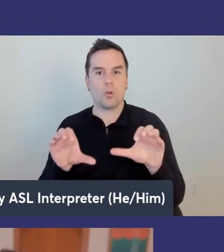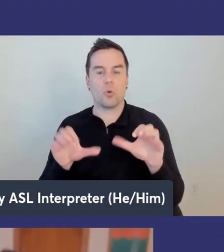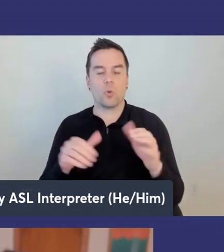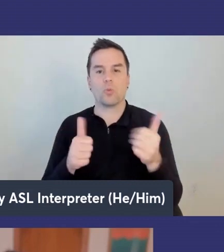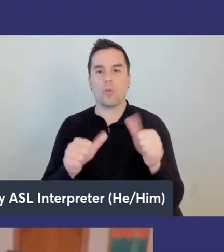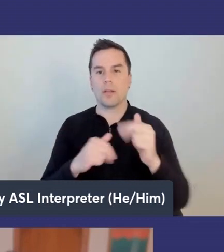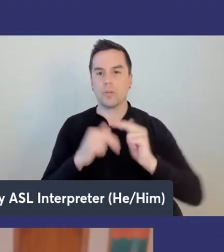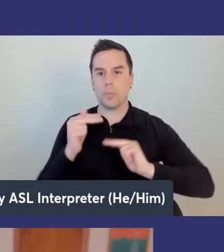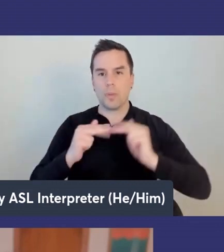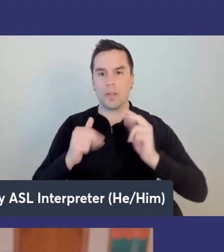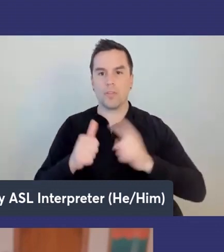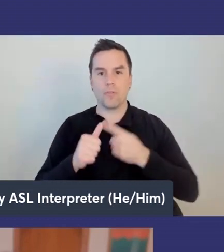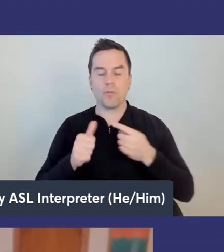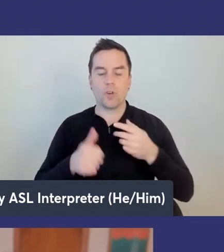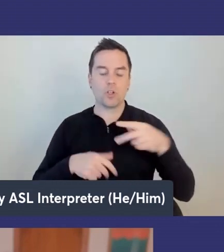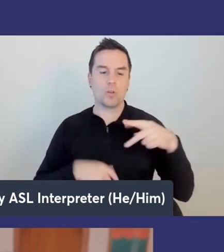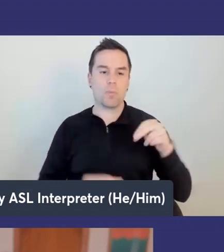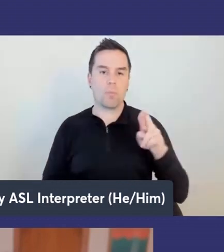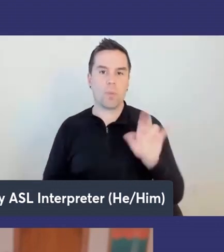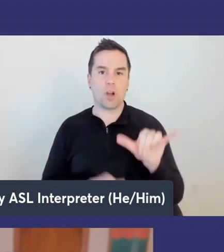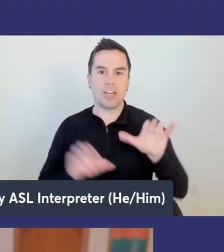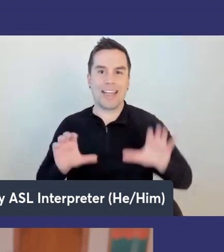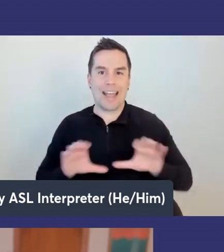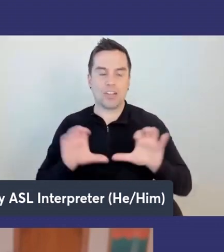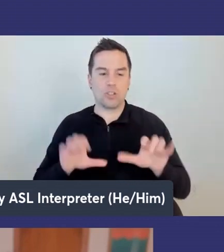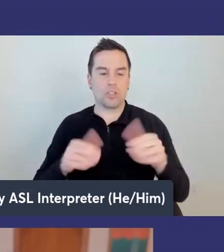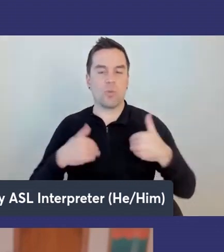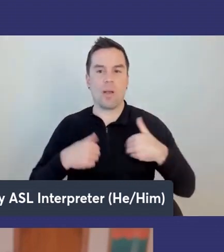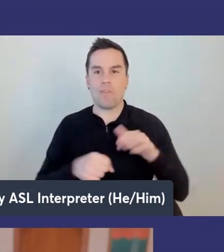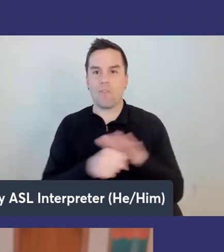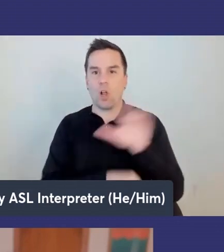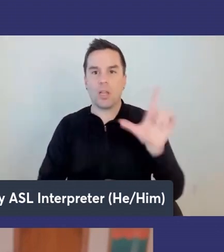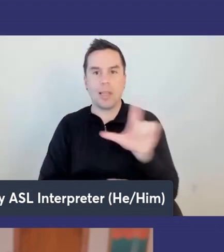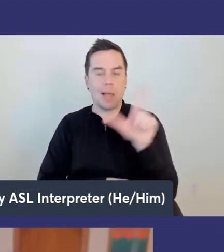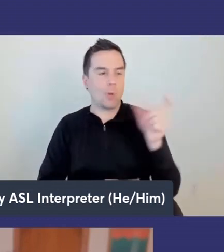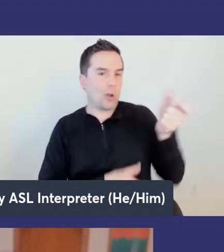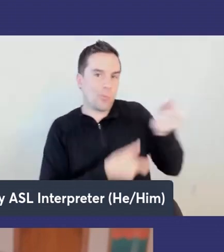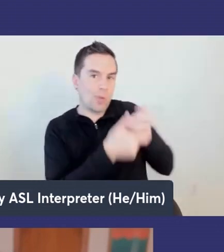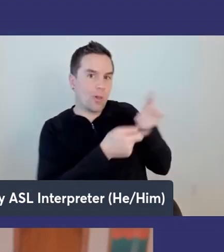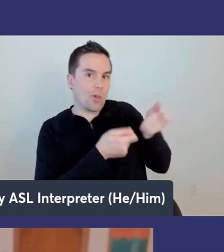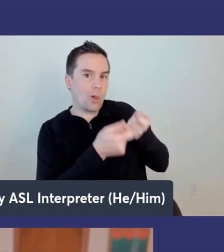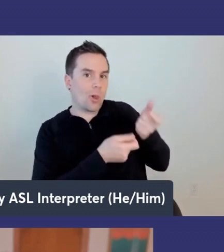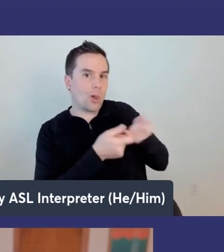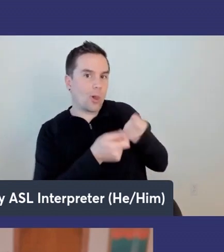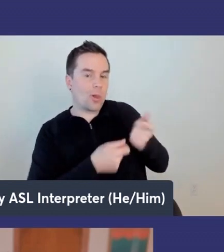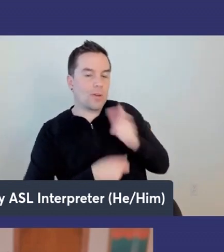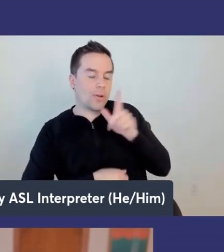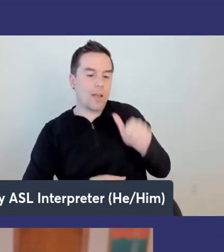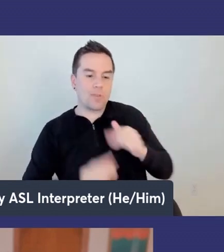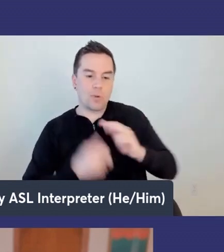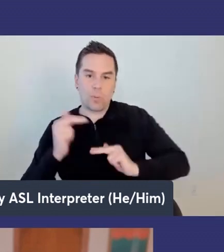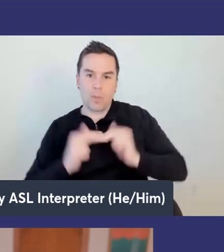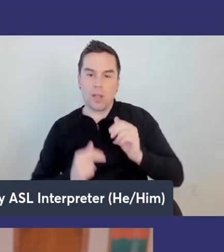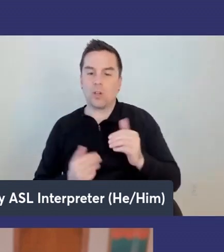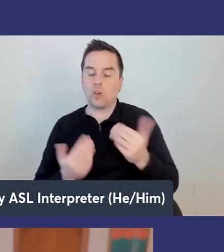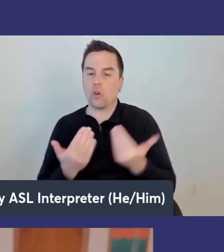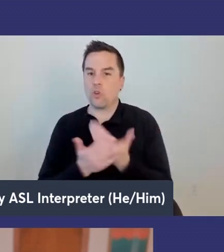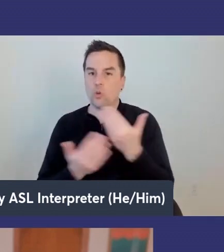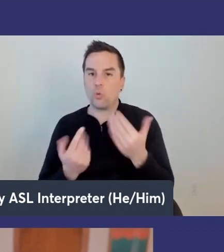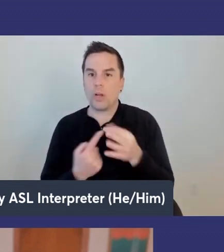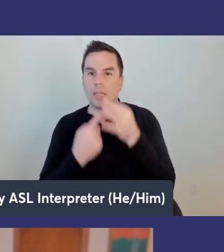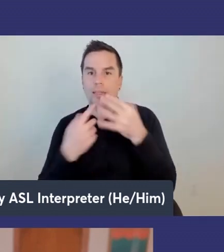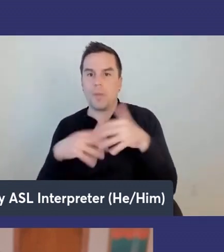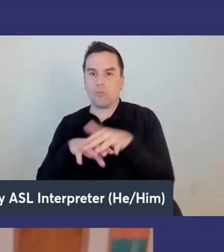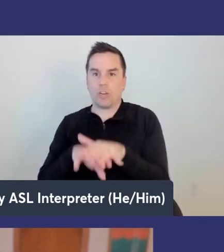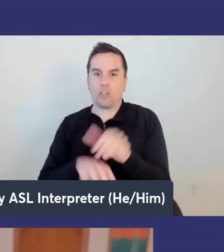party actions. So you have an entire library to pull from, and you don't have to go build some custom integration, right? That's what we're trying to get away from, is you having to build and maintain